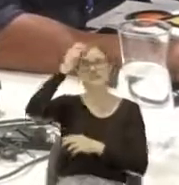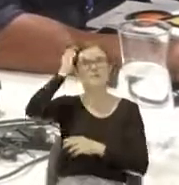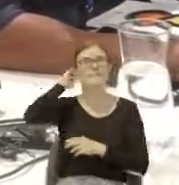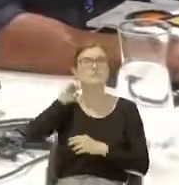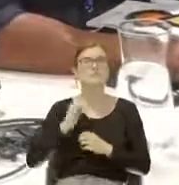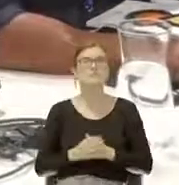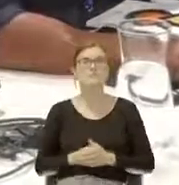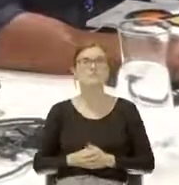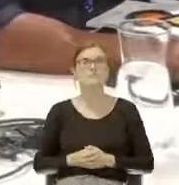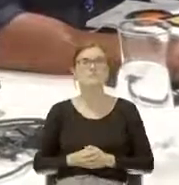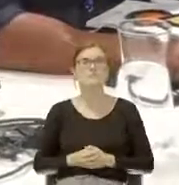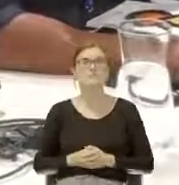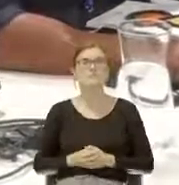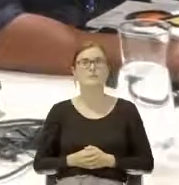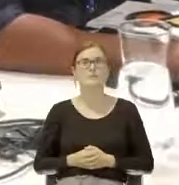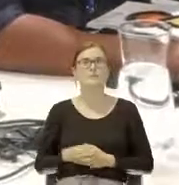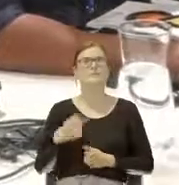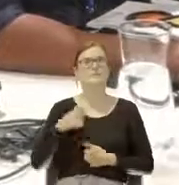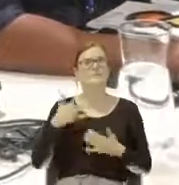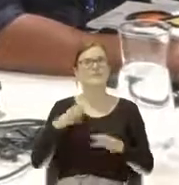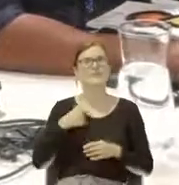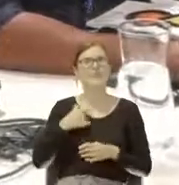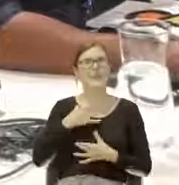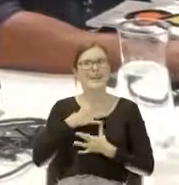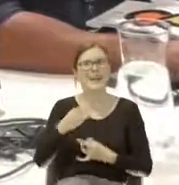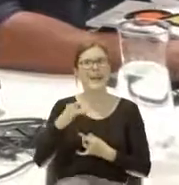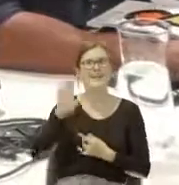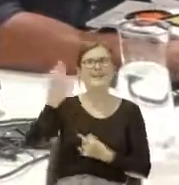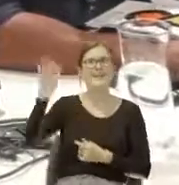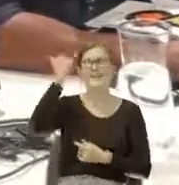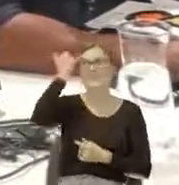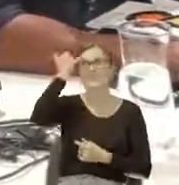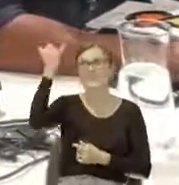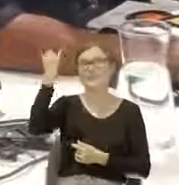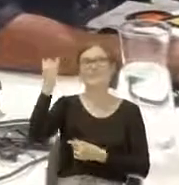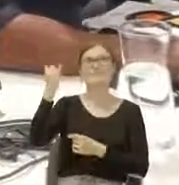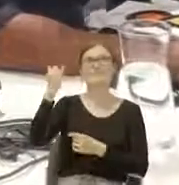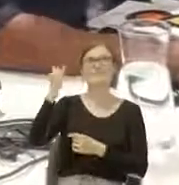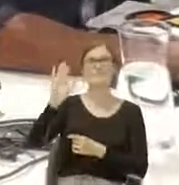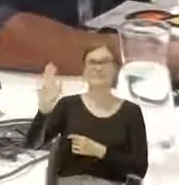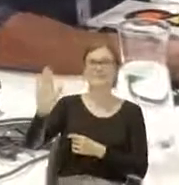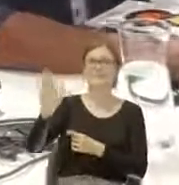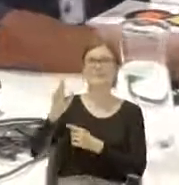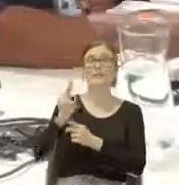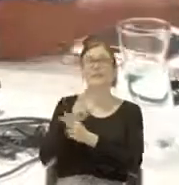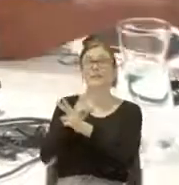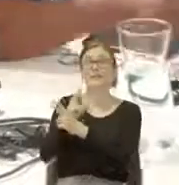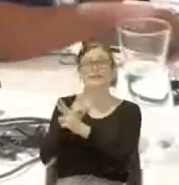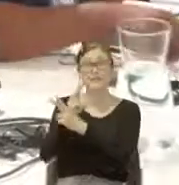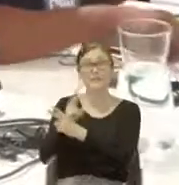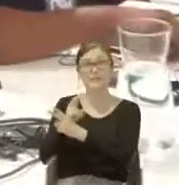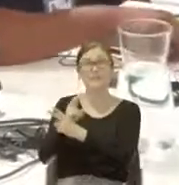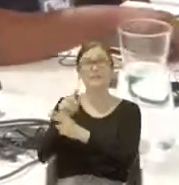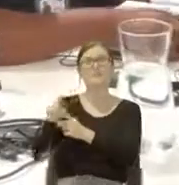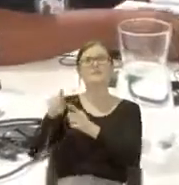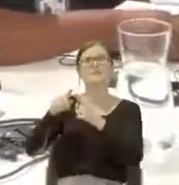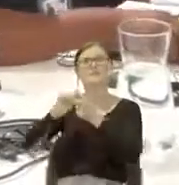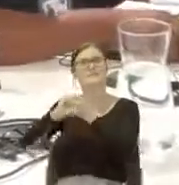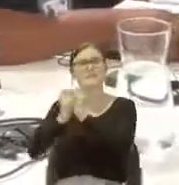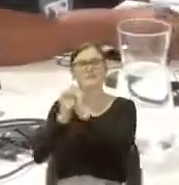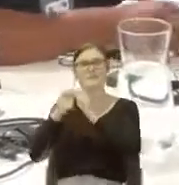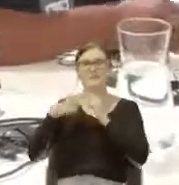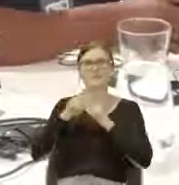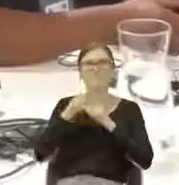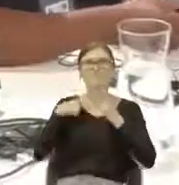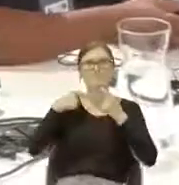thinking about care in a very different way. This means about thinking about those that fall through the net of care